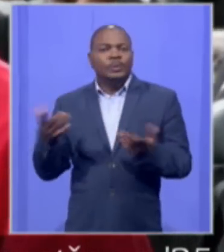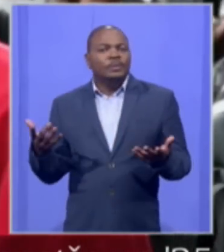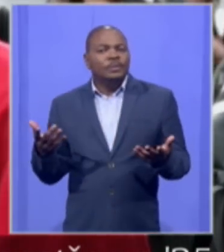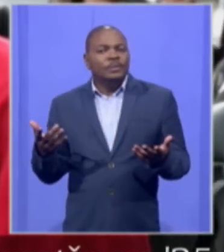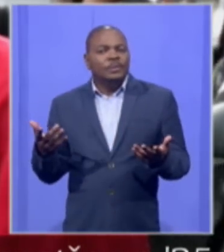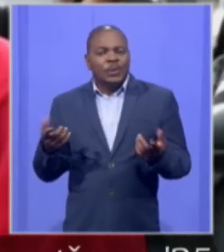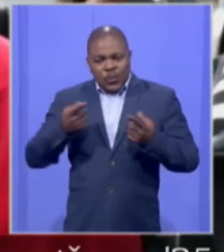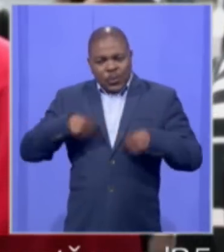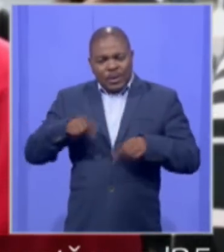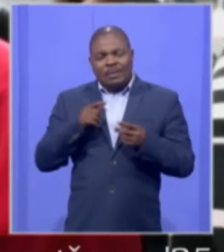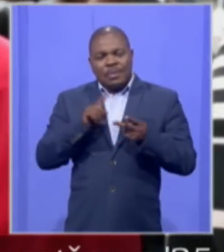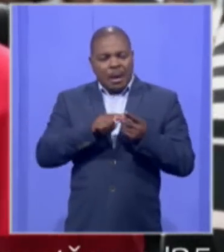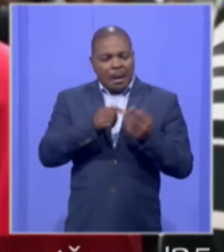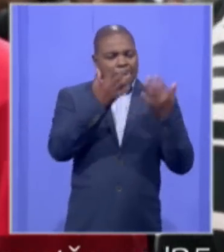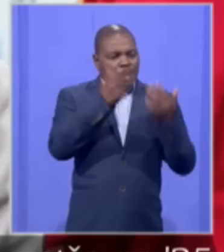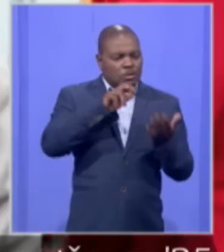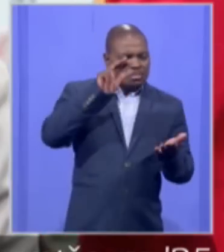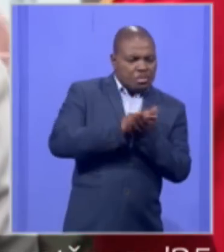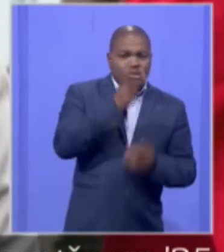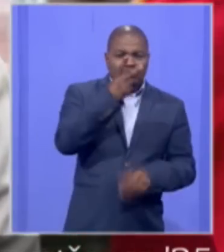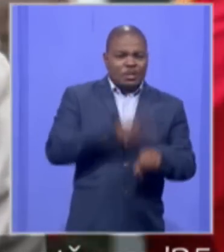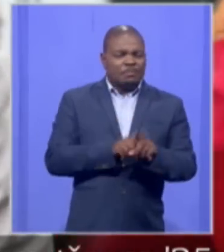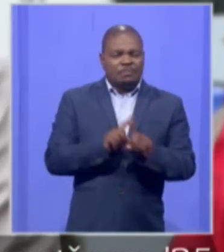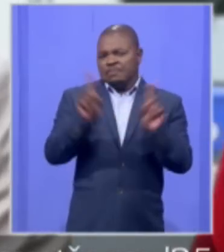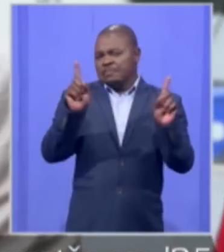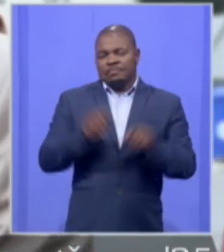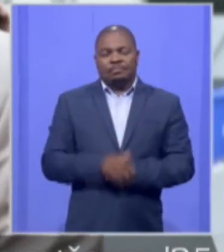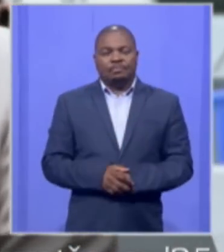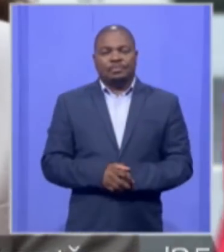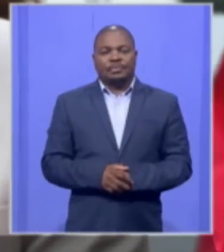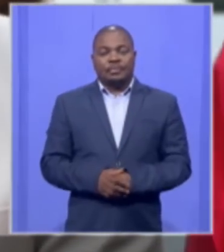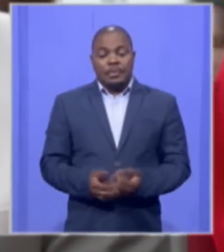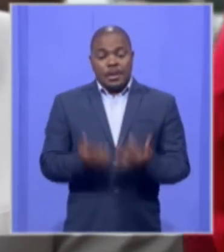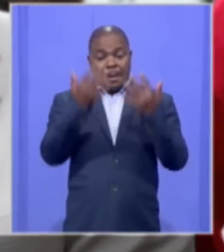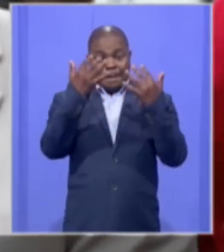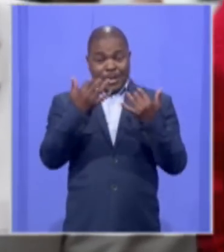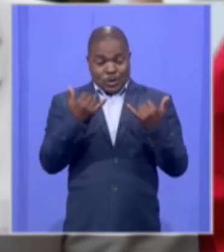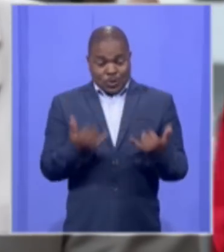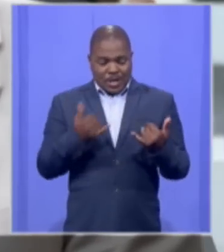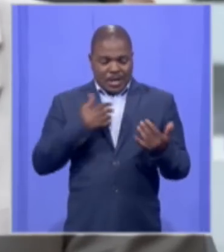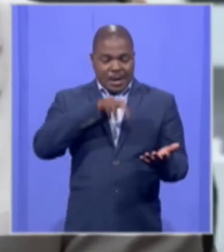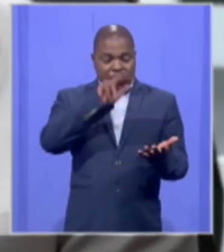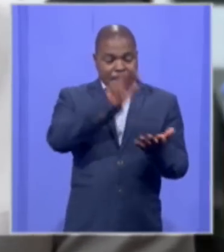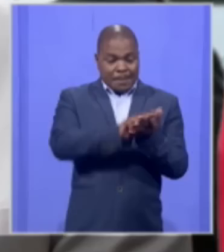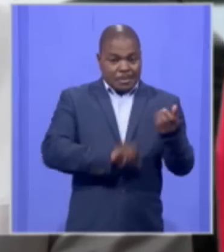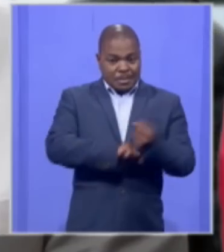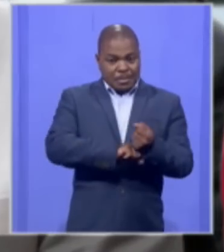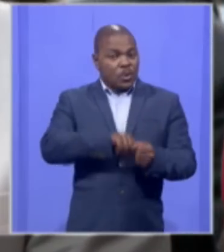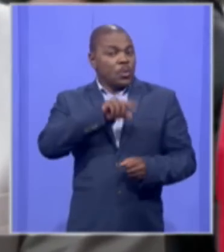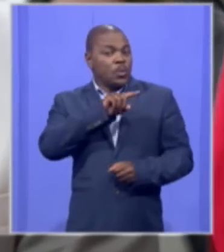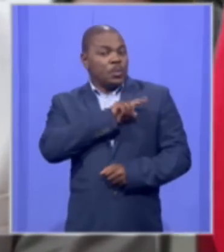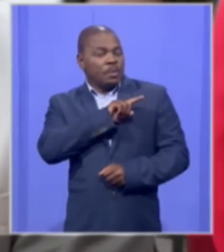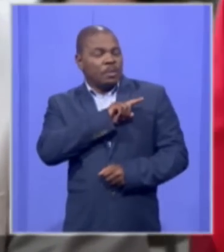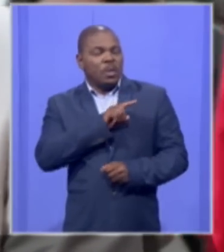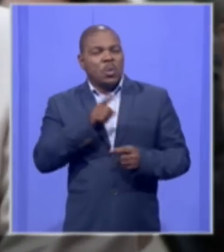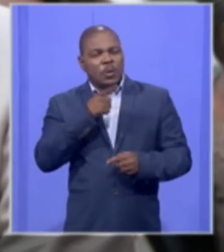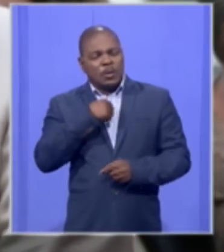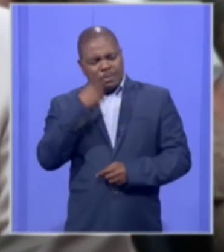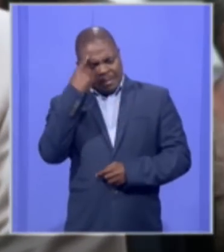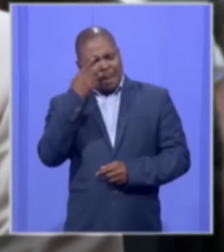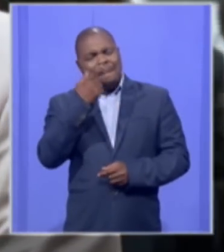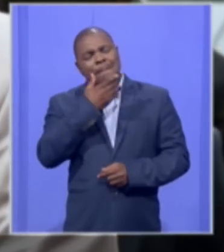recourse. We don't adopt a budget twice. We supported the budget today because we are of the view this is the best